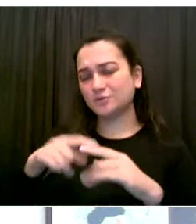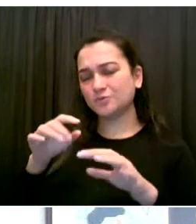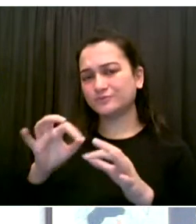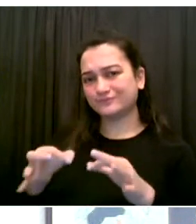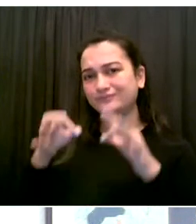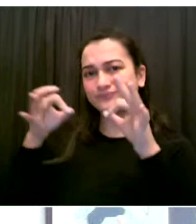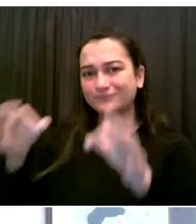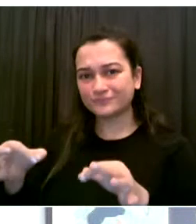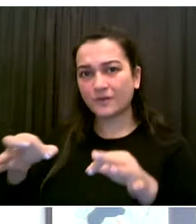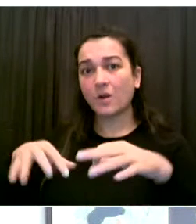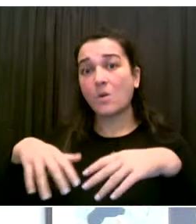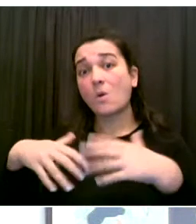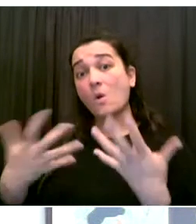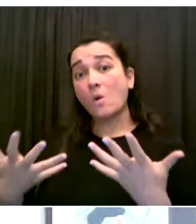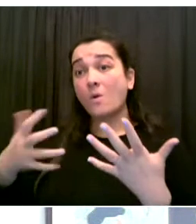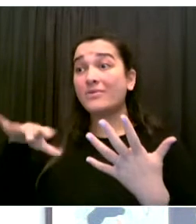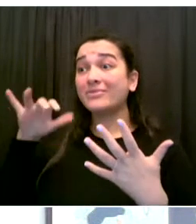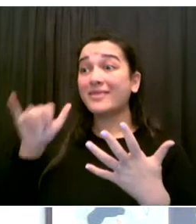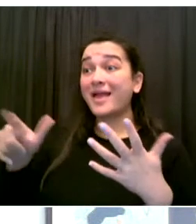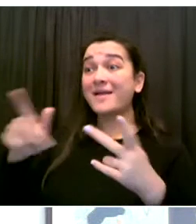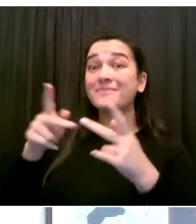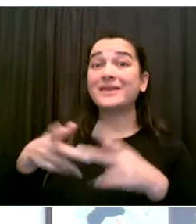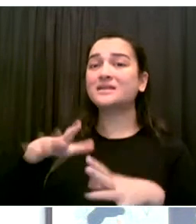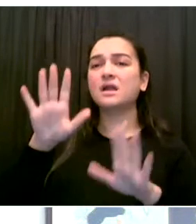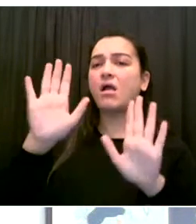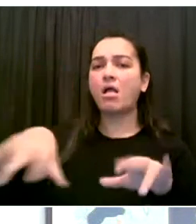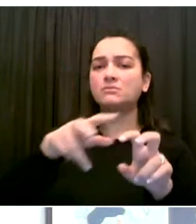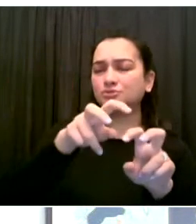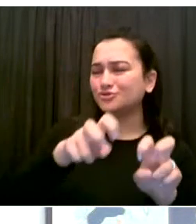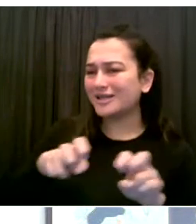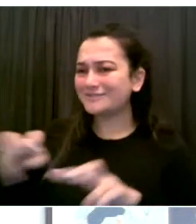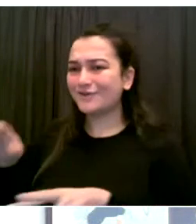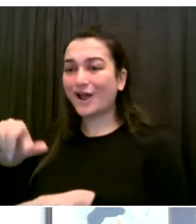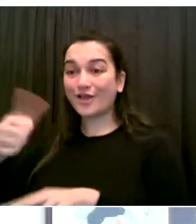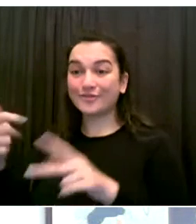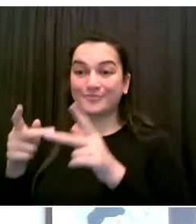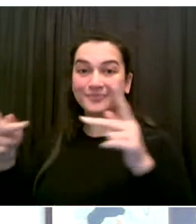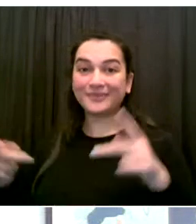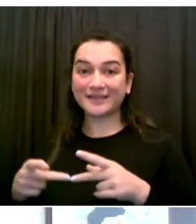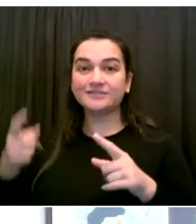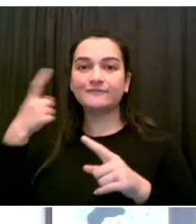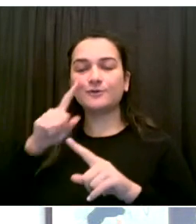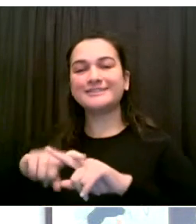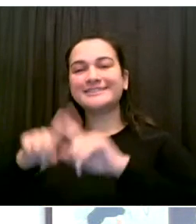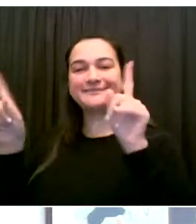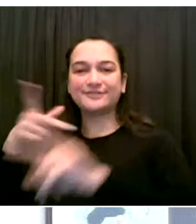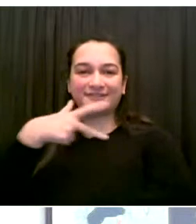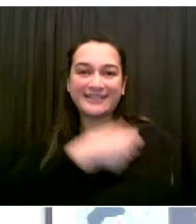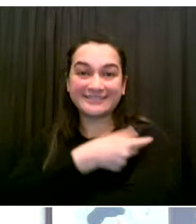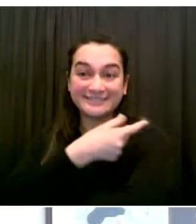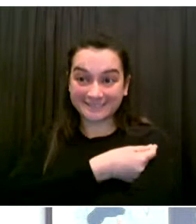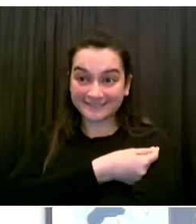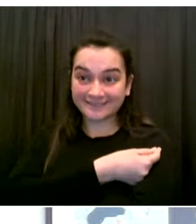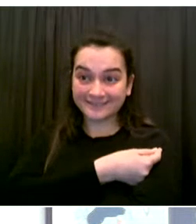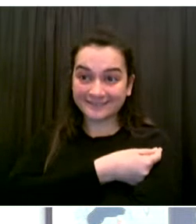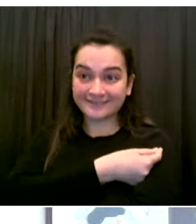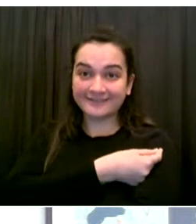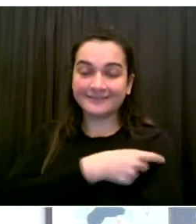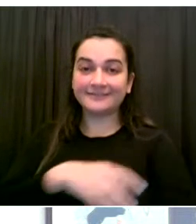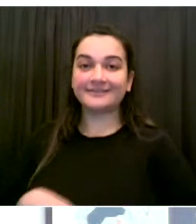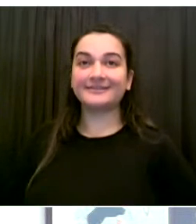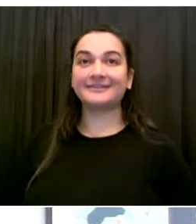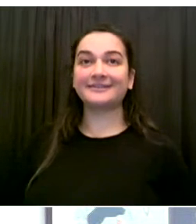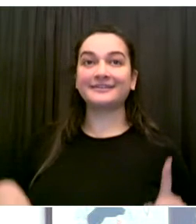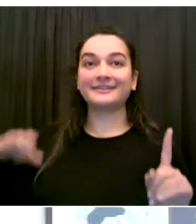or Moderna, we will do that as soon as possible in the coming days. And for others, we will